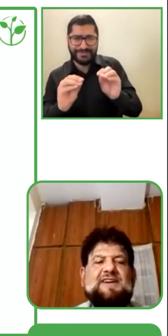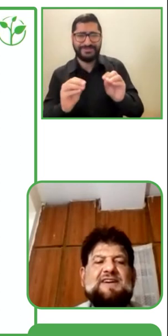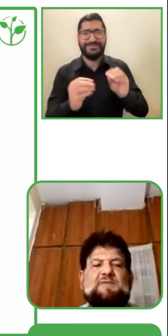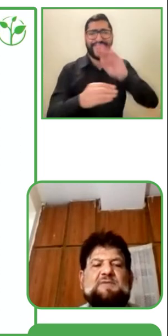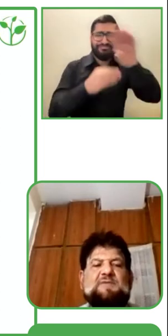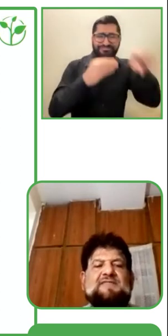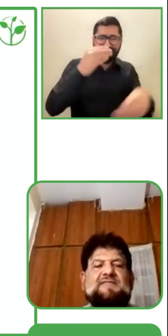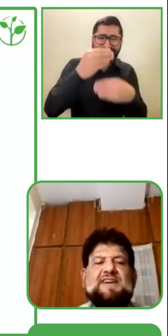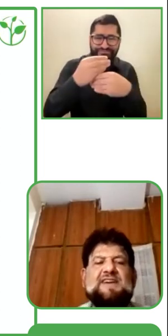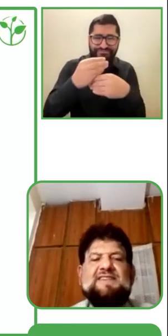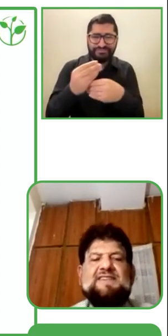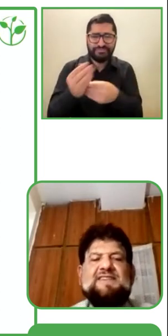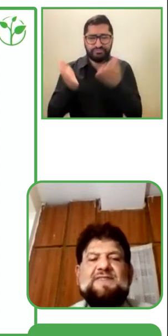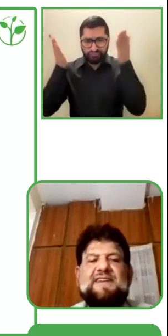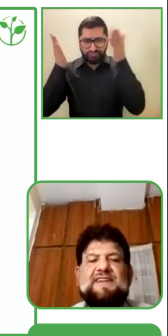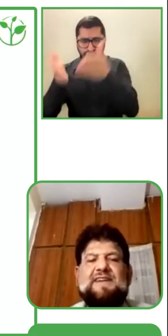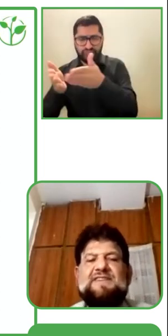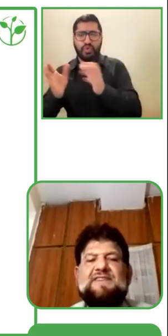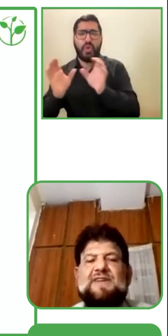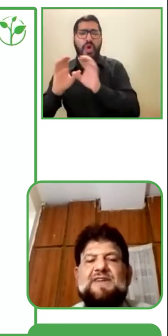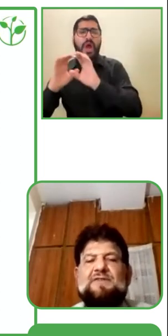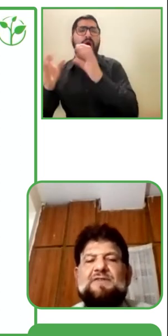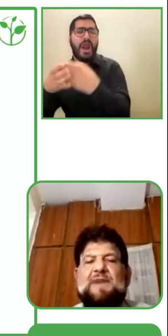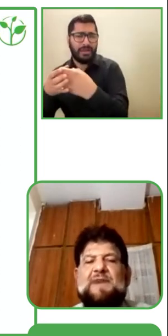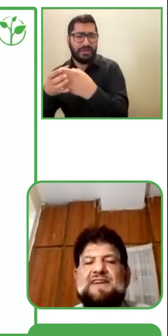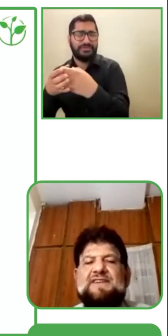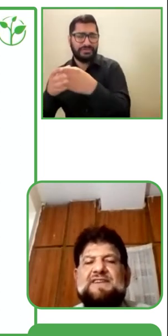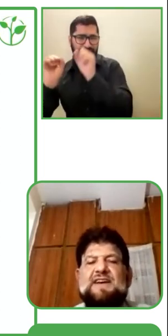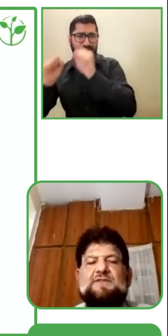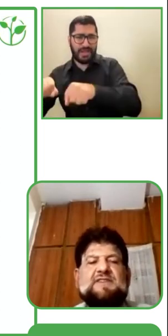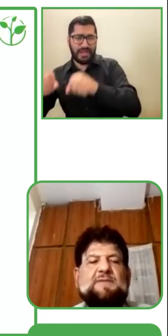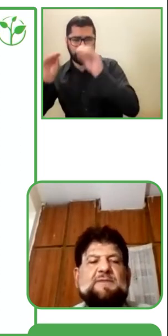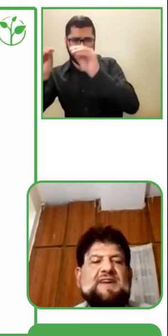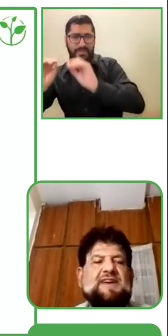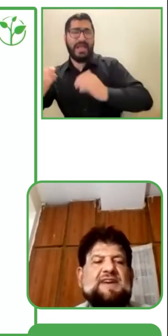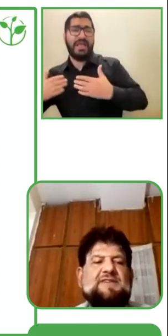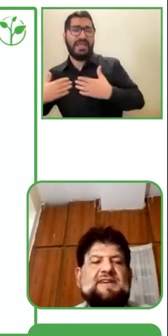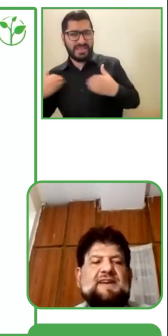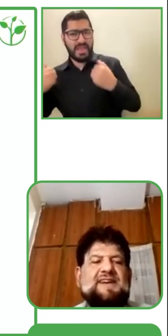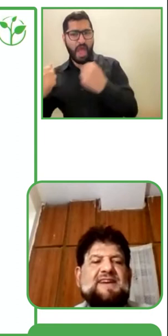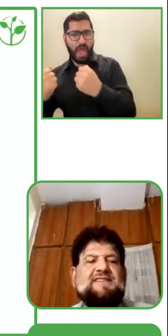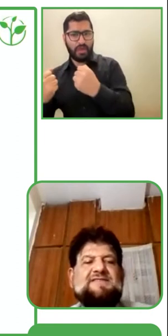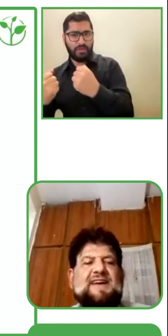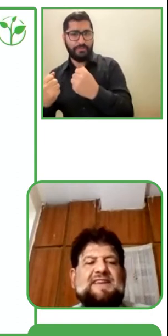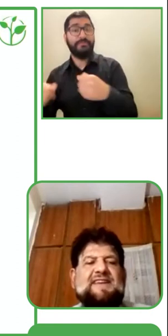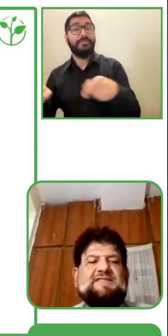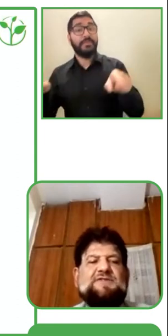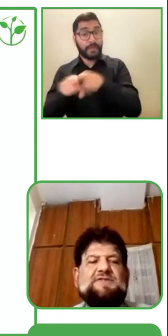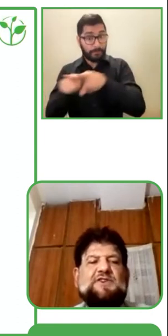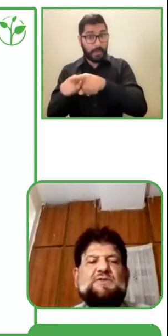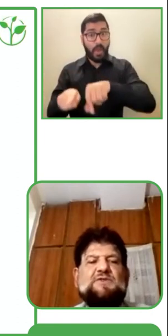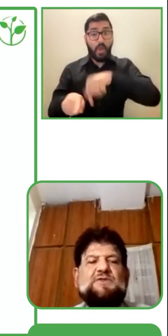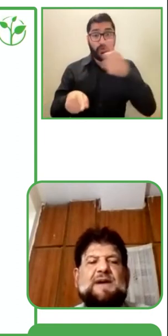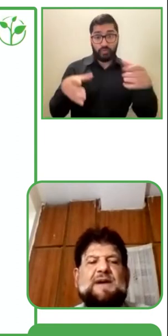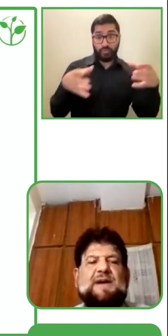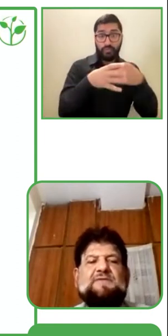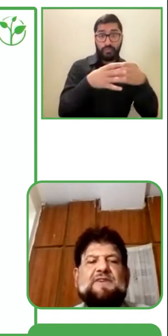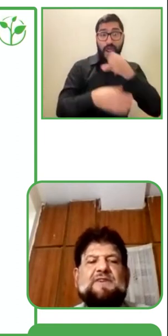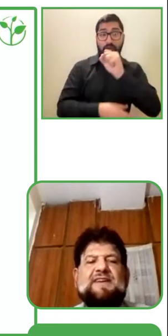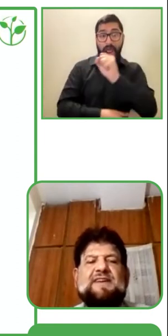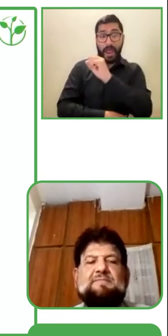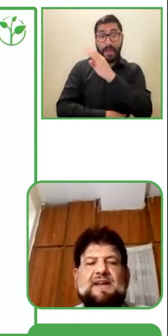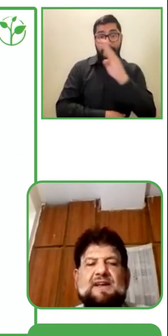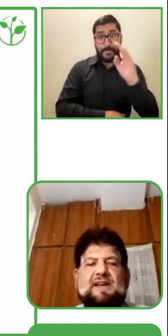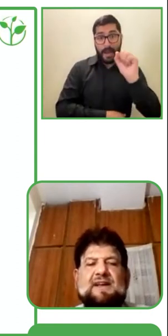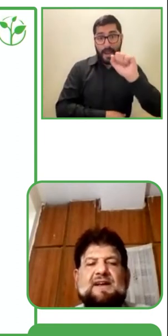AABRAR also provides vocational training relevant to the local market to support adult trainees to use the bike